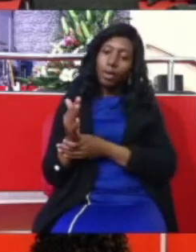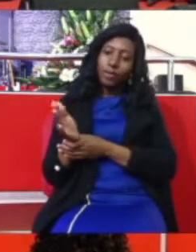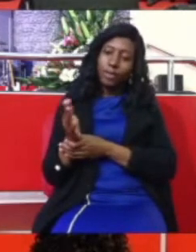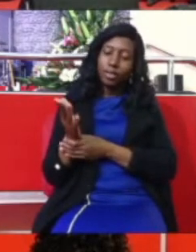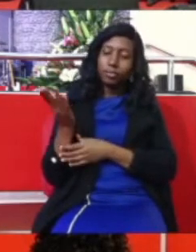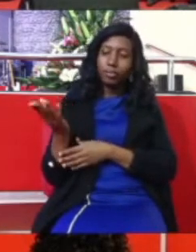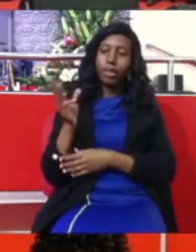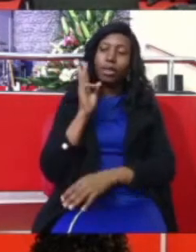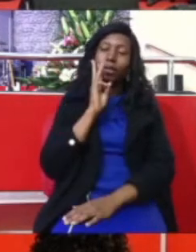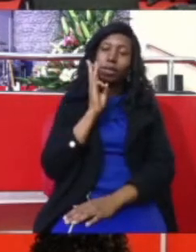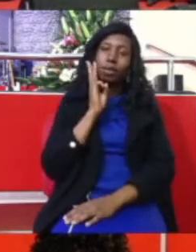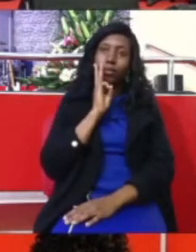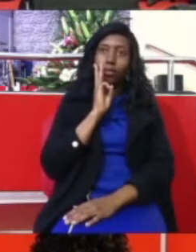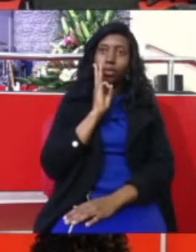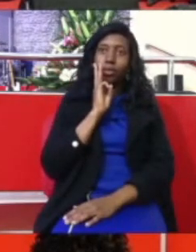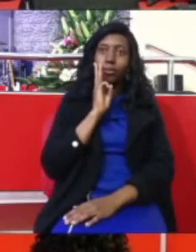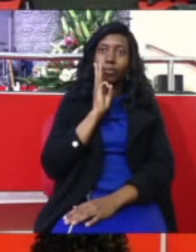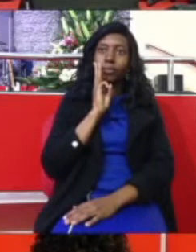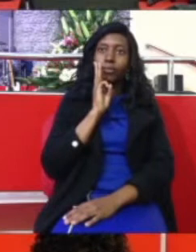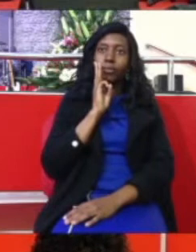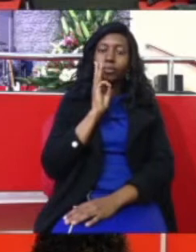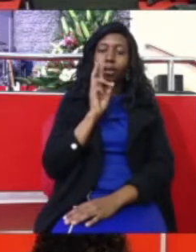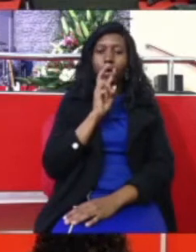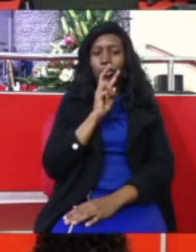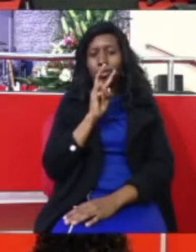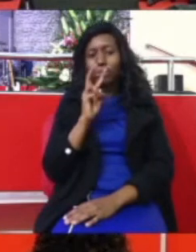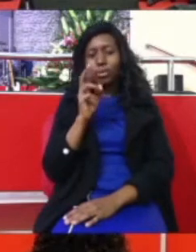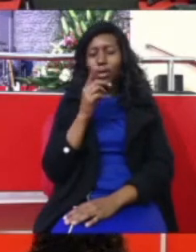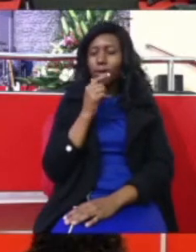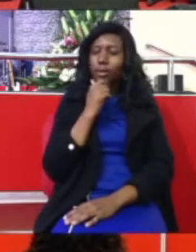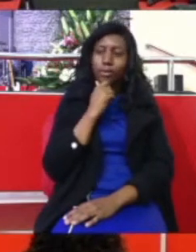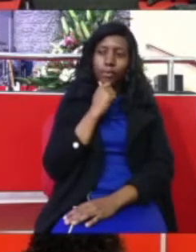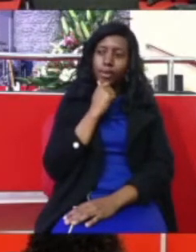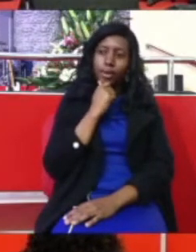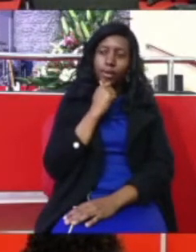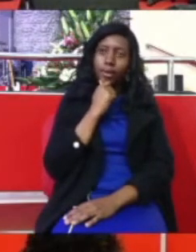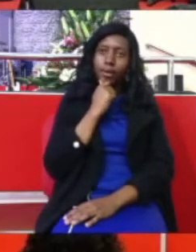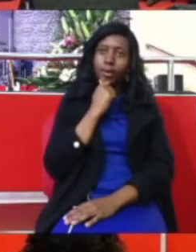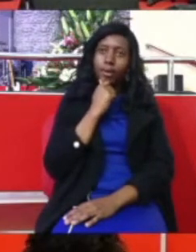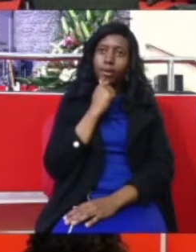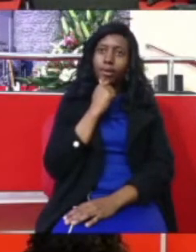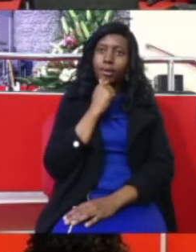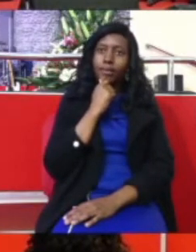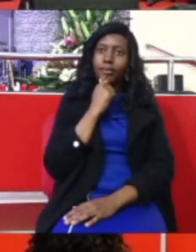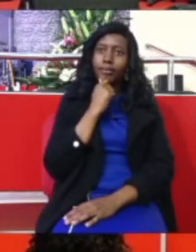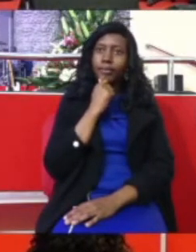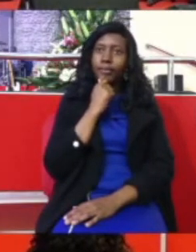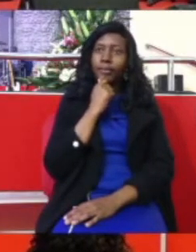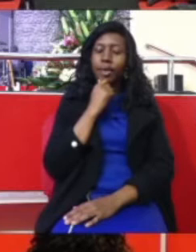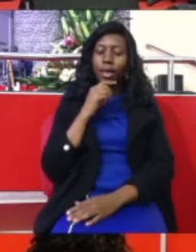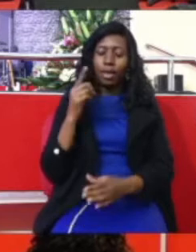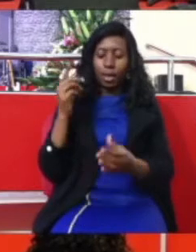water. And I was looking at it and wondering, which was this water body that was being shown to